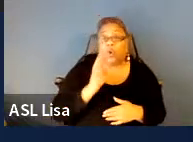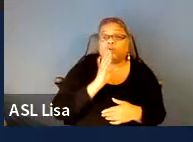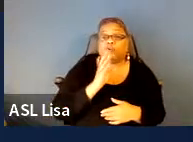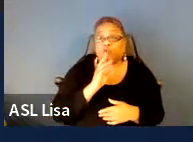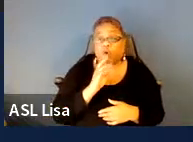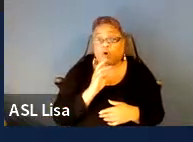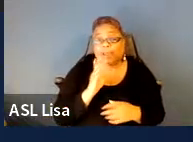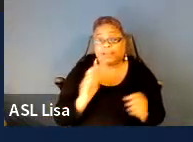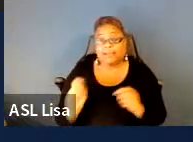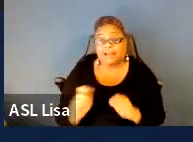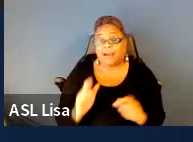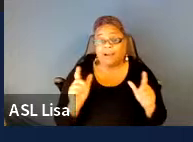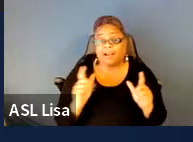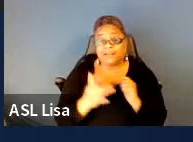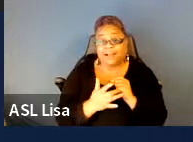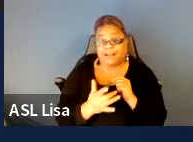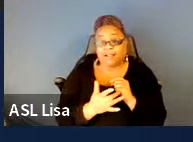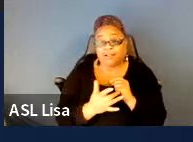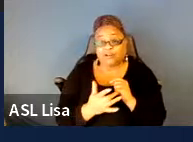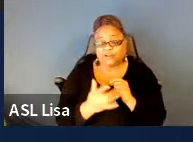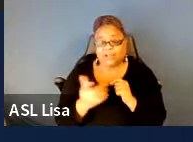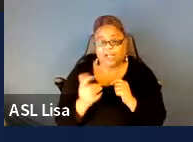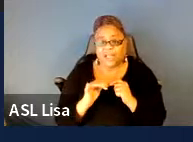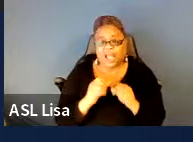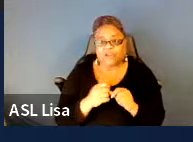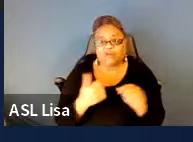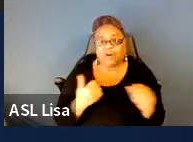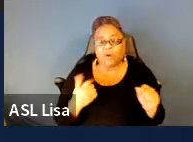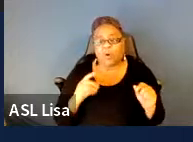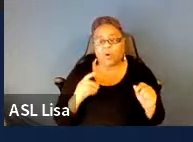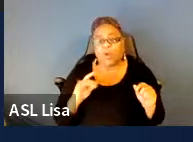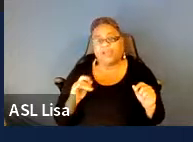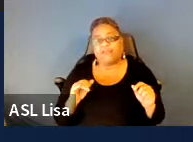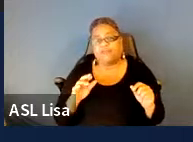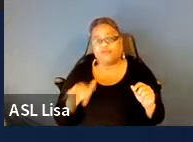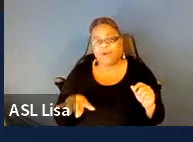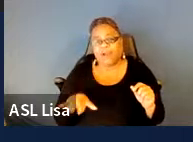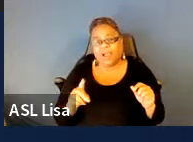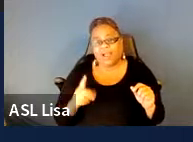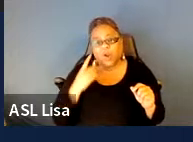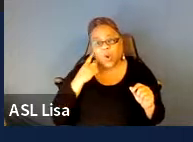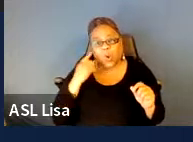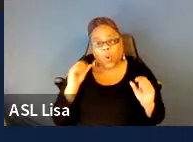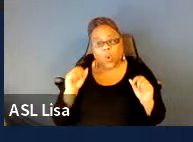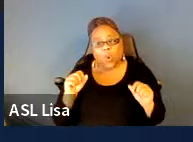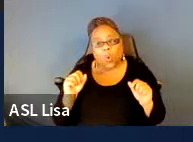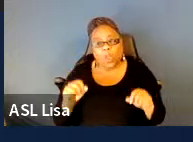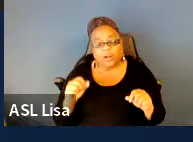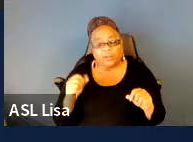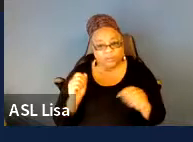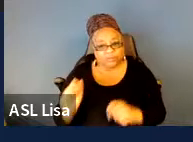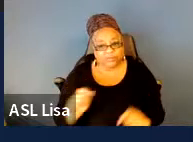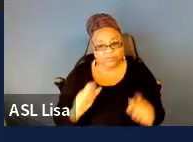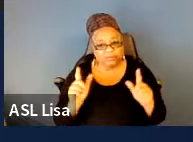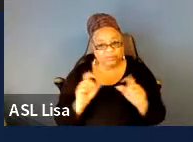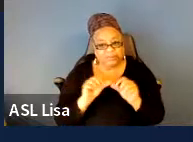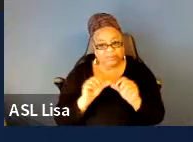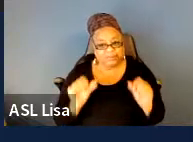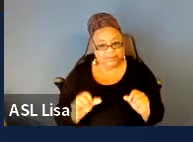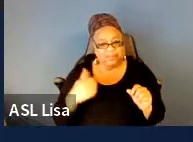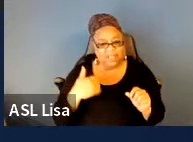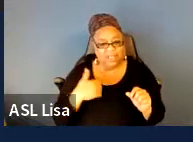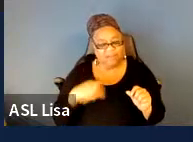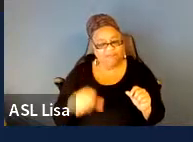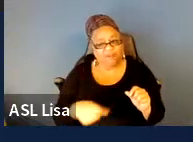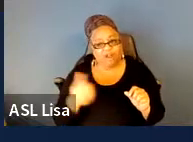technologies, and some of those are like remote infrared audible sign systems. They provide additional means of making